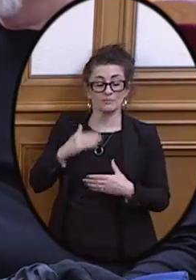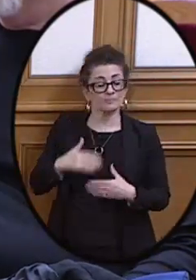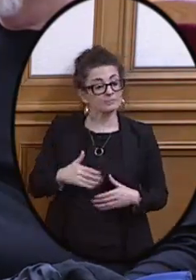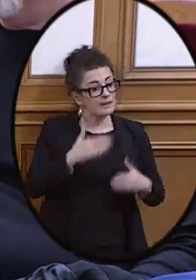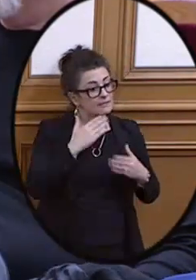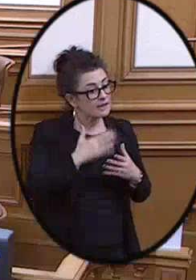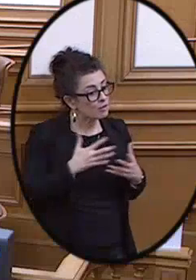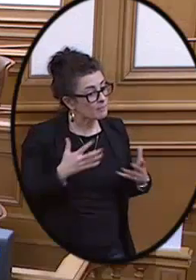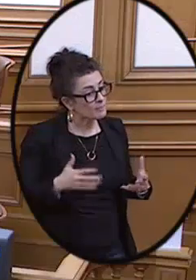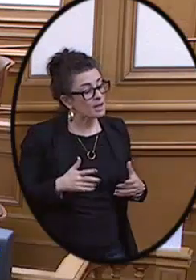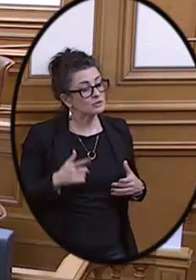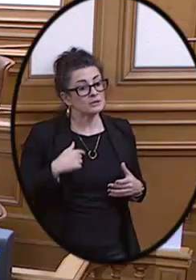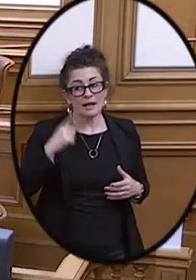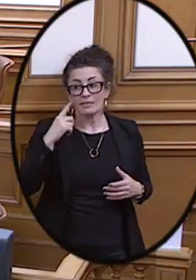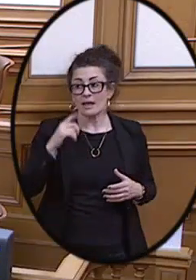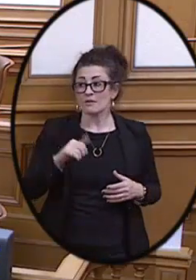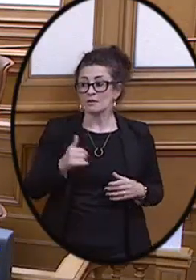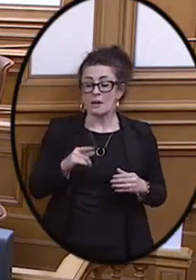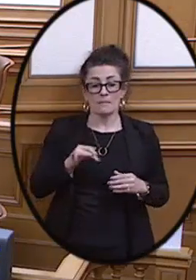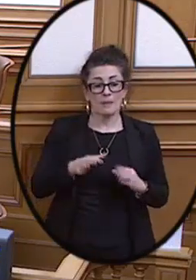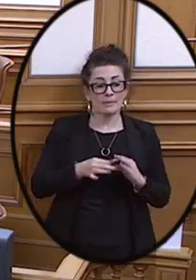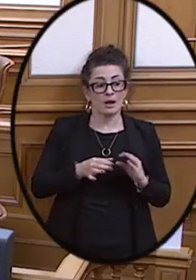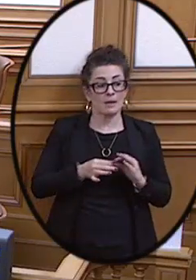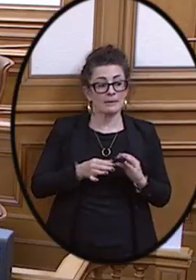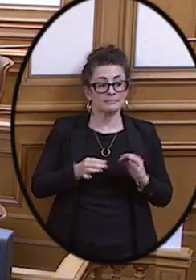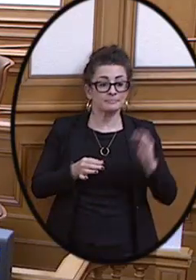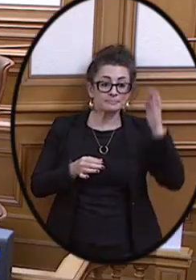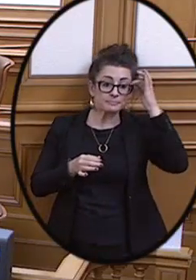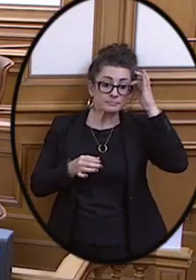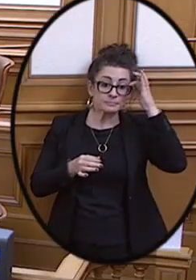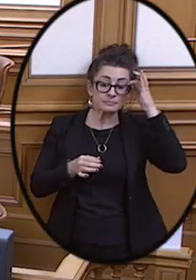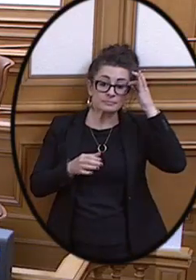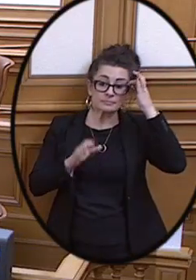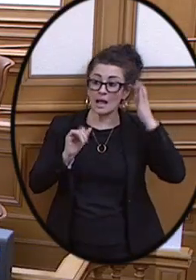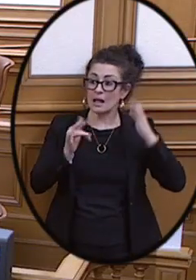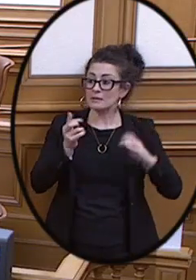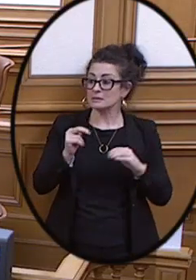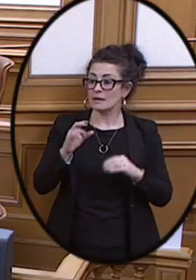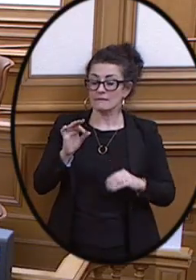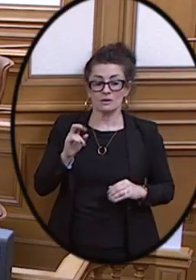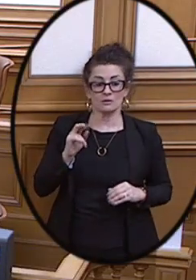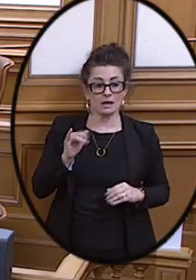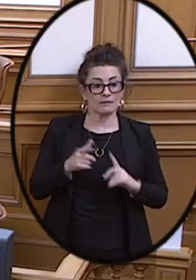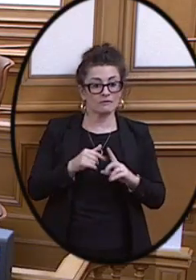you very much. I believe we have another public comment. Yes, Allison Ferrari from the Lighthouse.